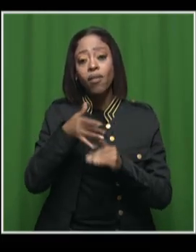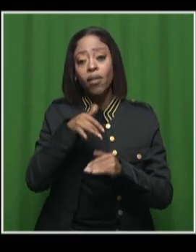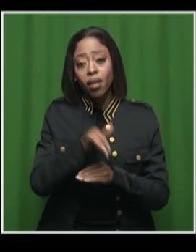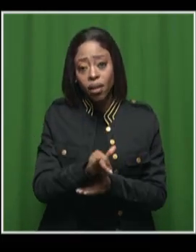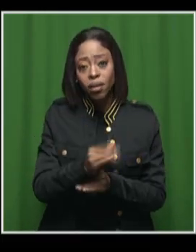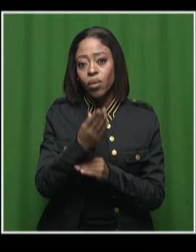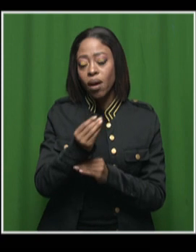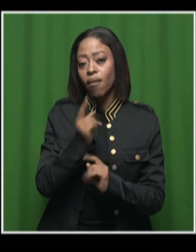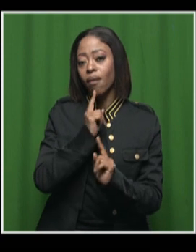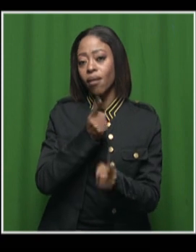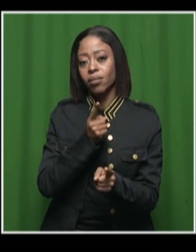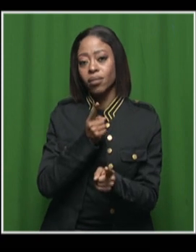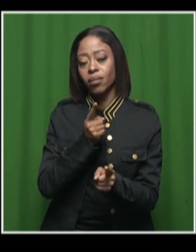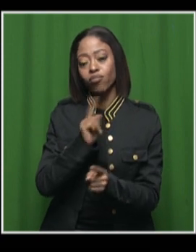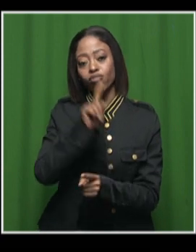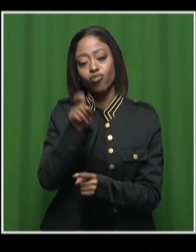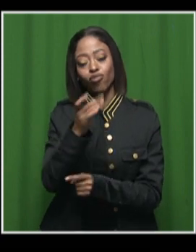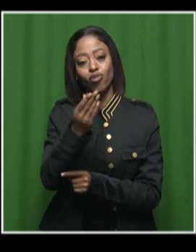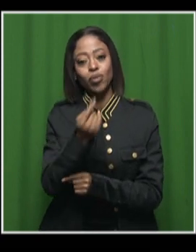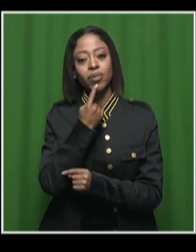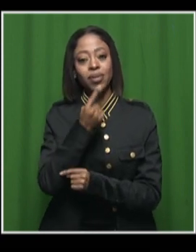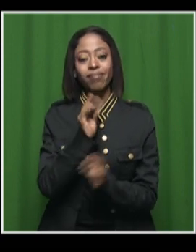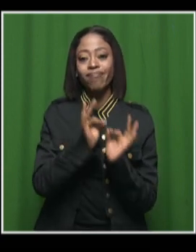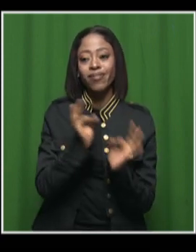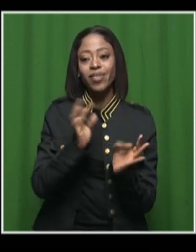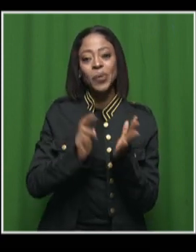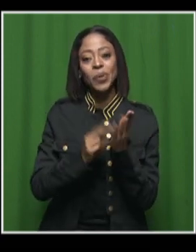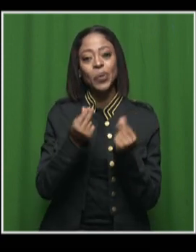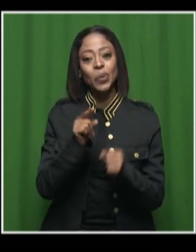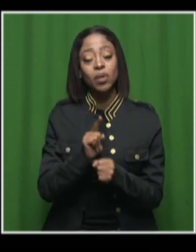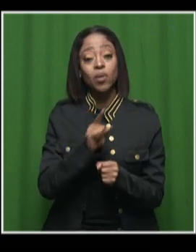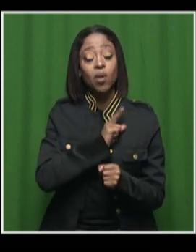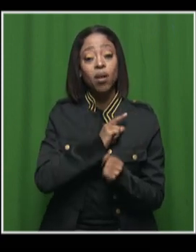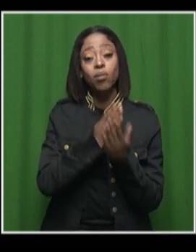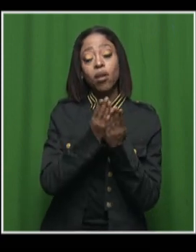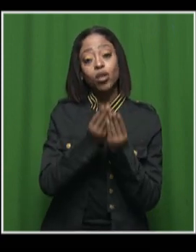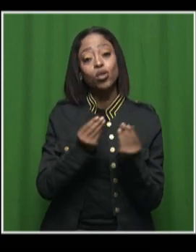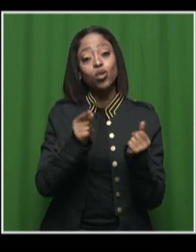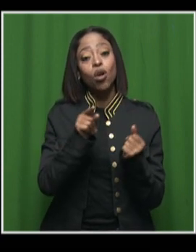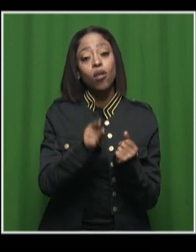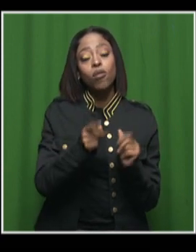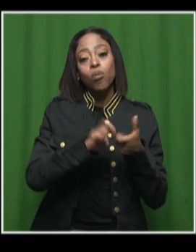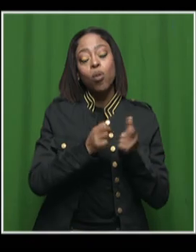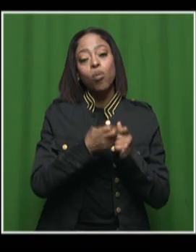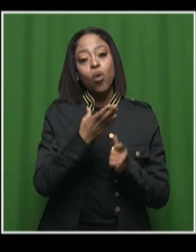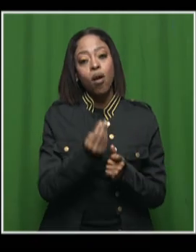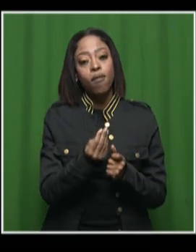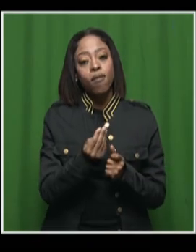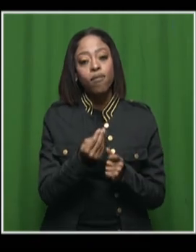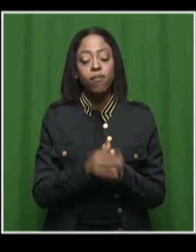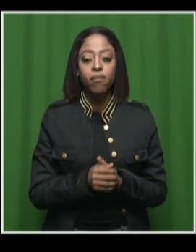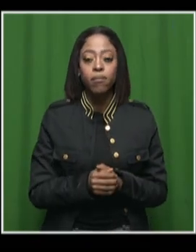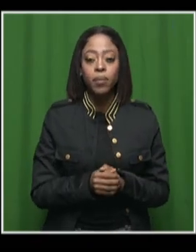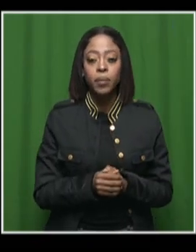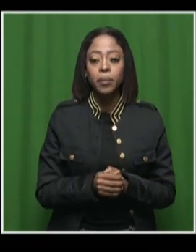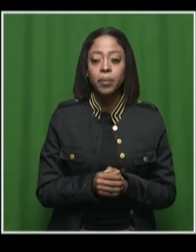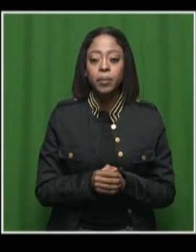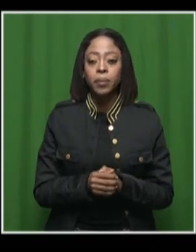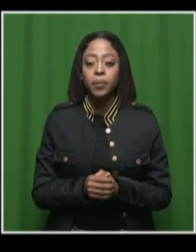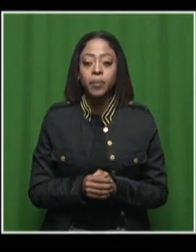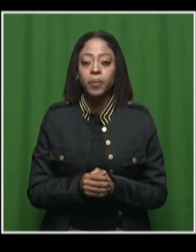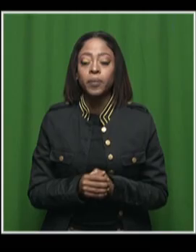answer to the question you've raised of exactly what needs to be done to solve our intractable problems or seemingly intractable problems. It